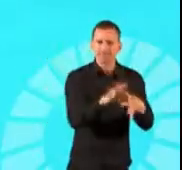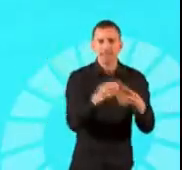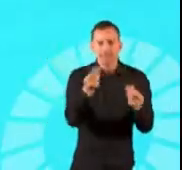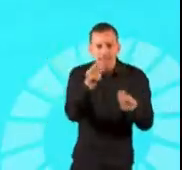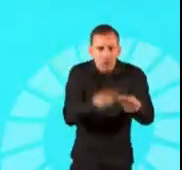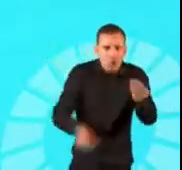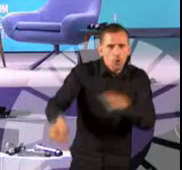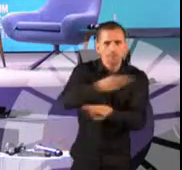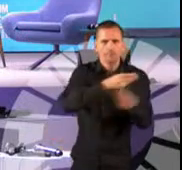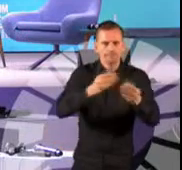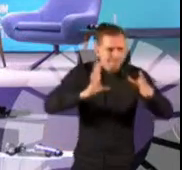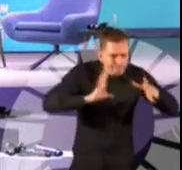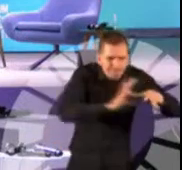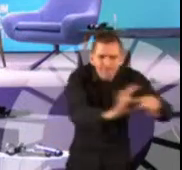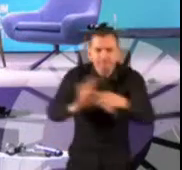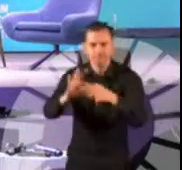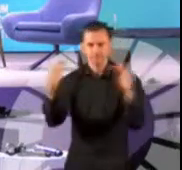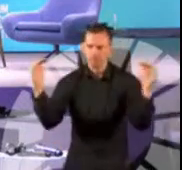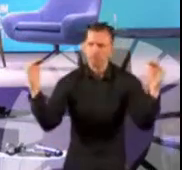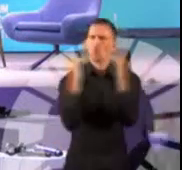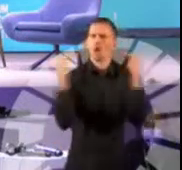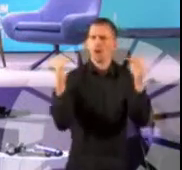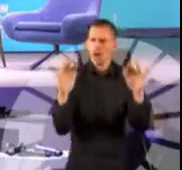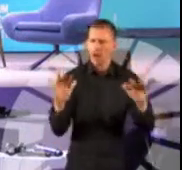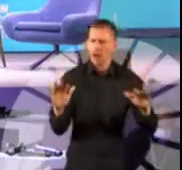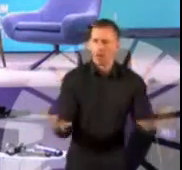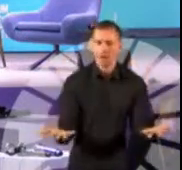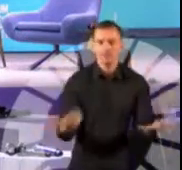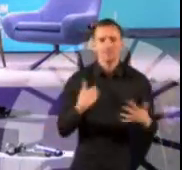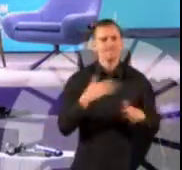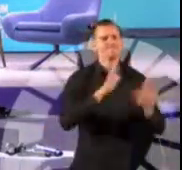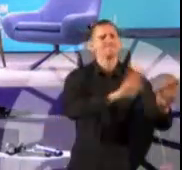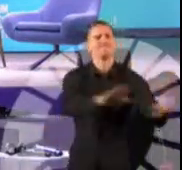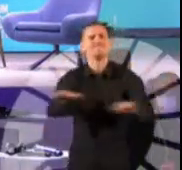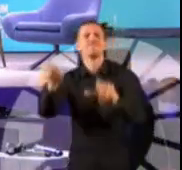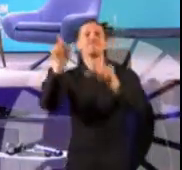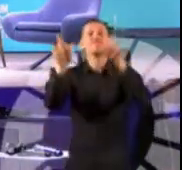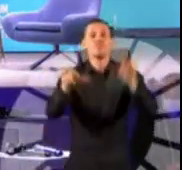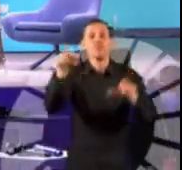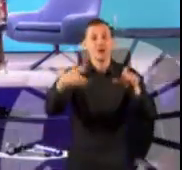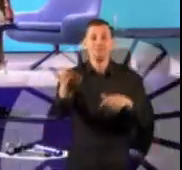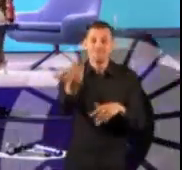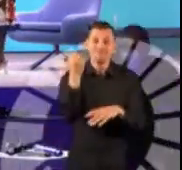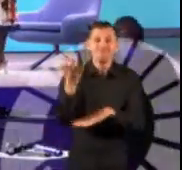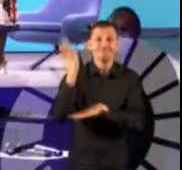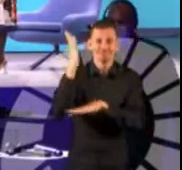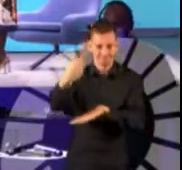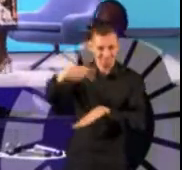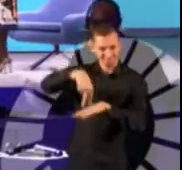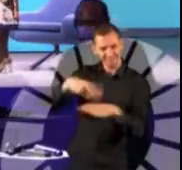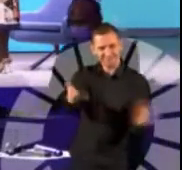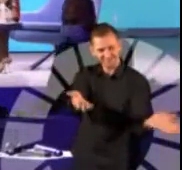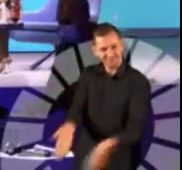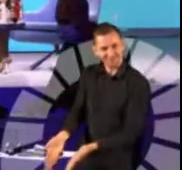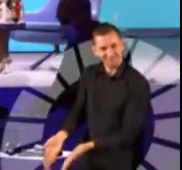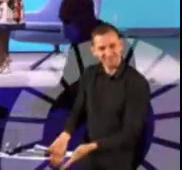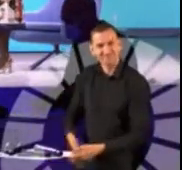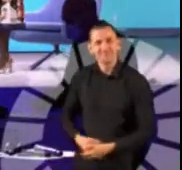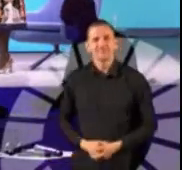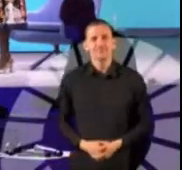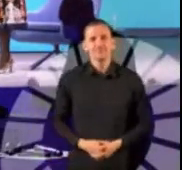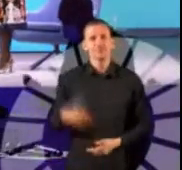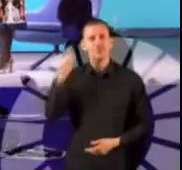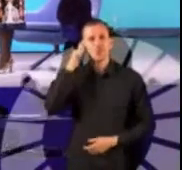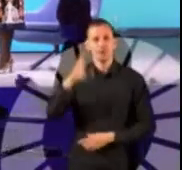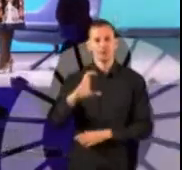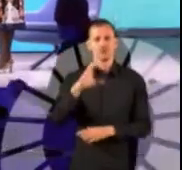more egalitarian and which is much more effective. So we have with us, we've got a whole new panel. We have Madame Aya Shabi,